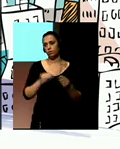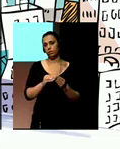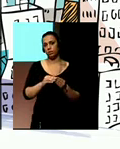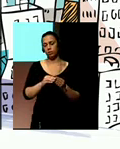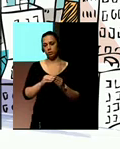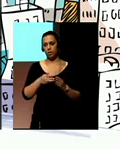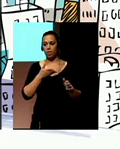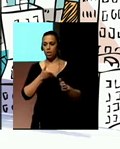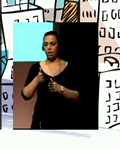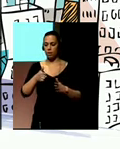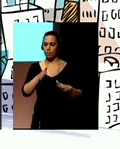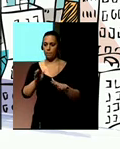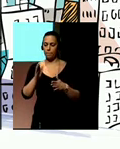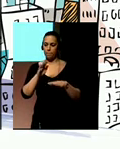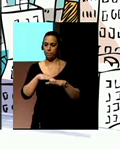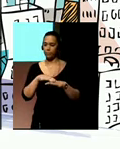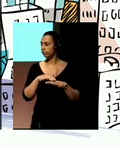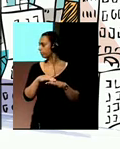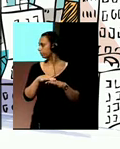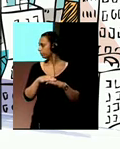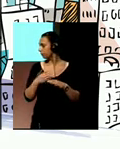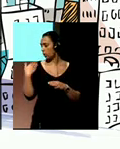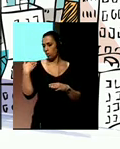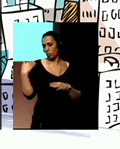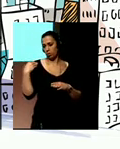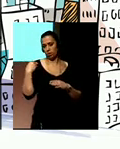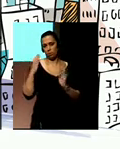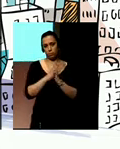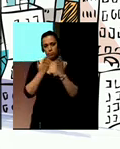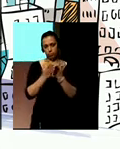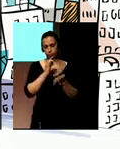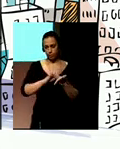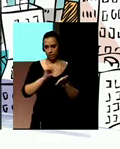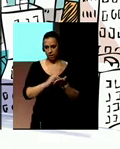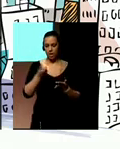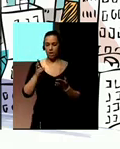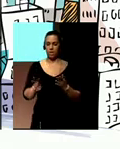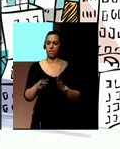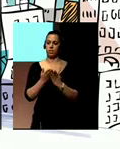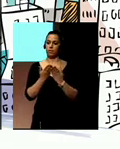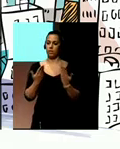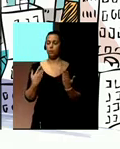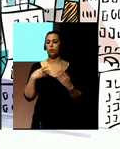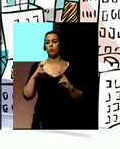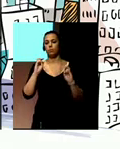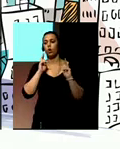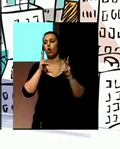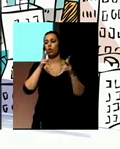co-author for the accessibility regulation in Greece. Her